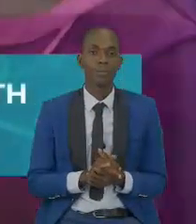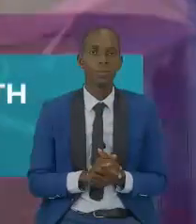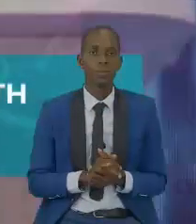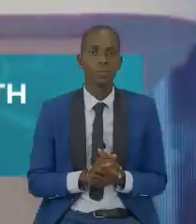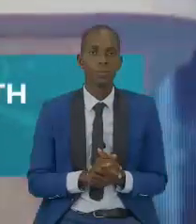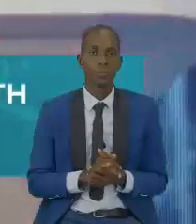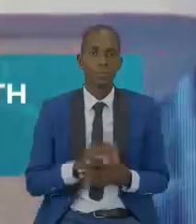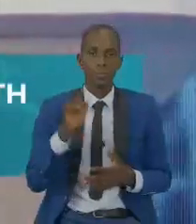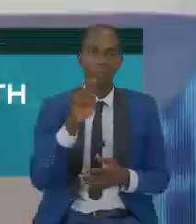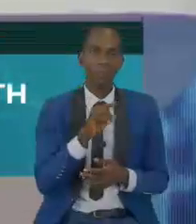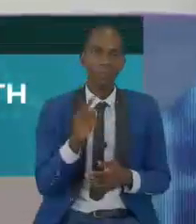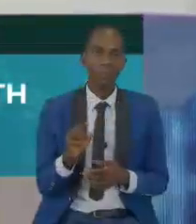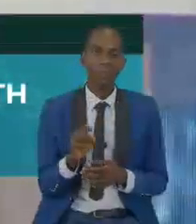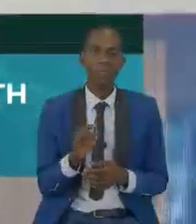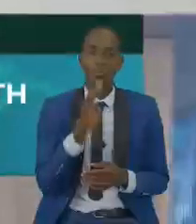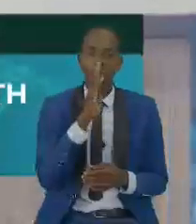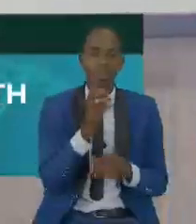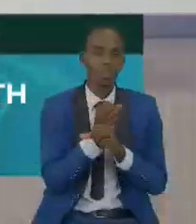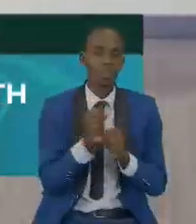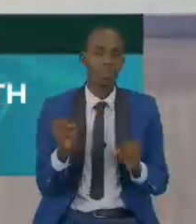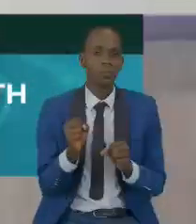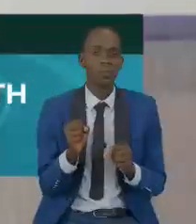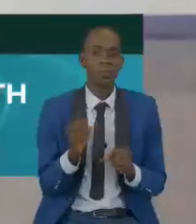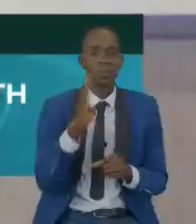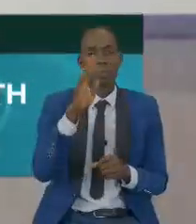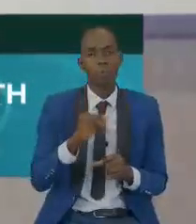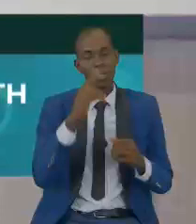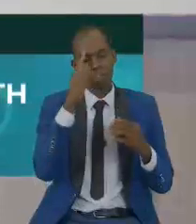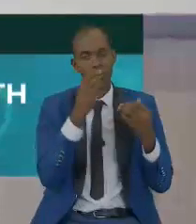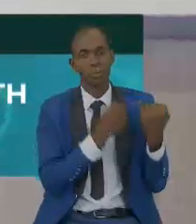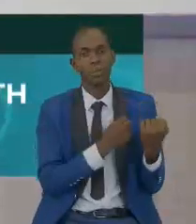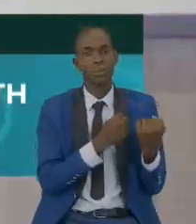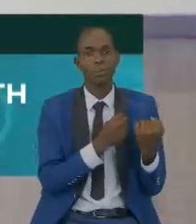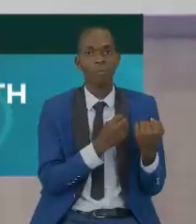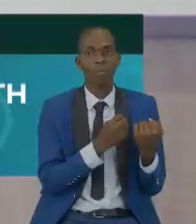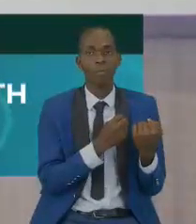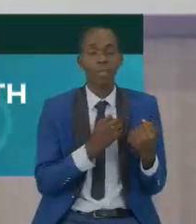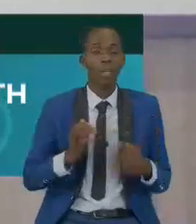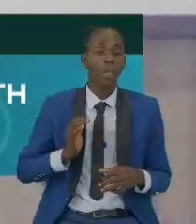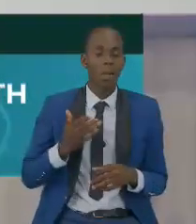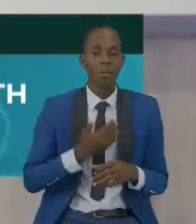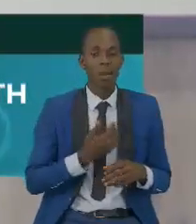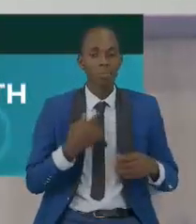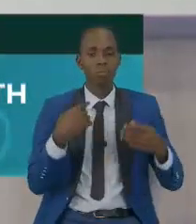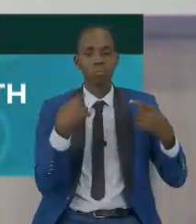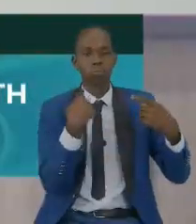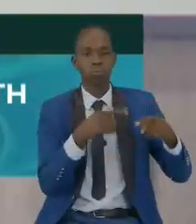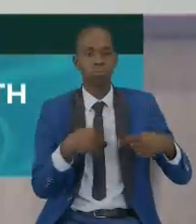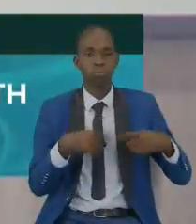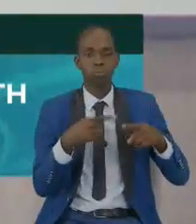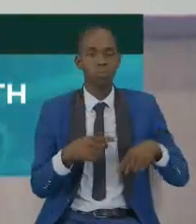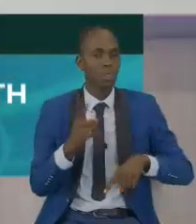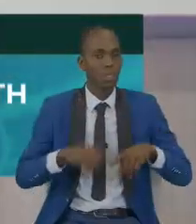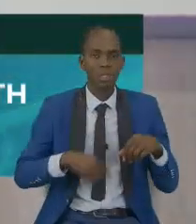1. Therefore, being justified by faith, our argument cannot justify